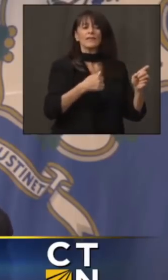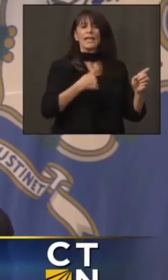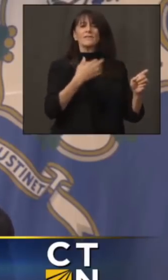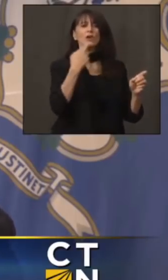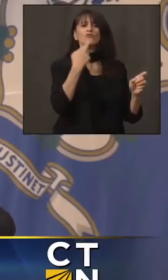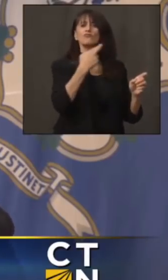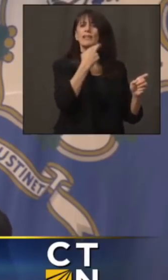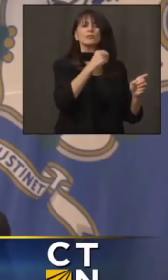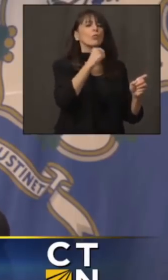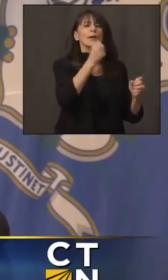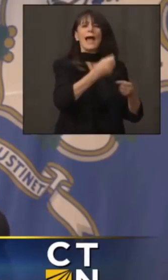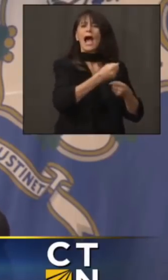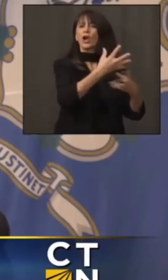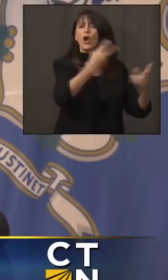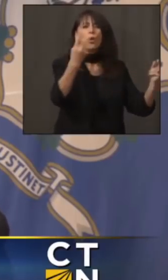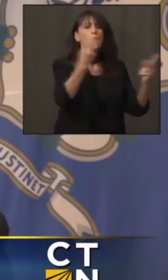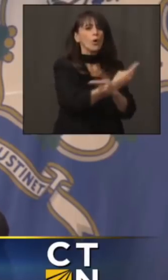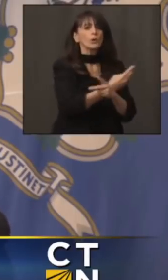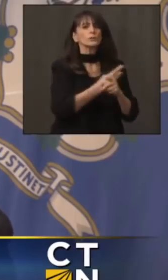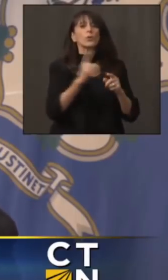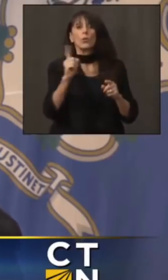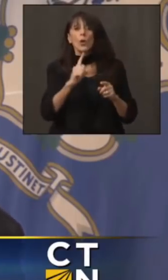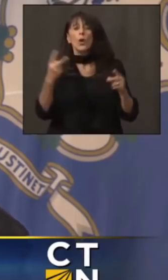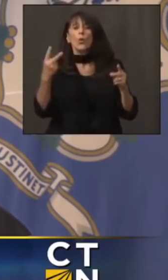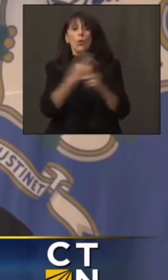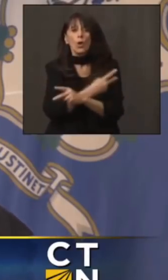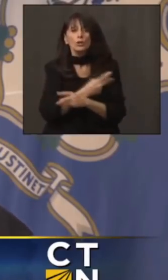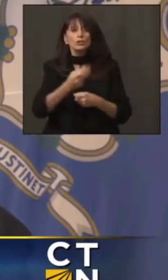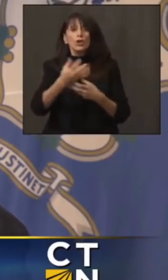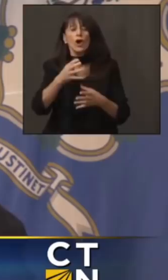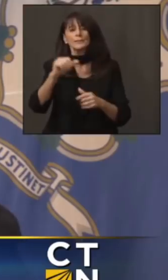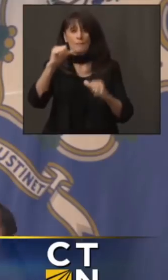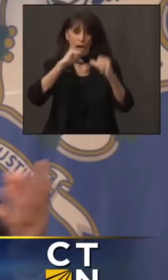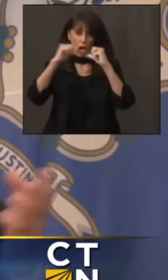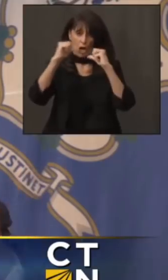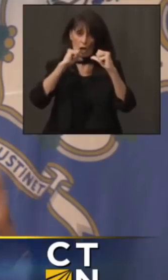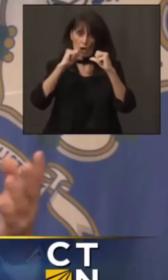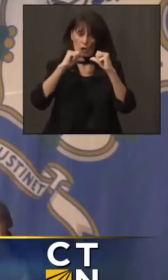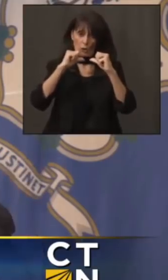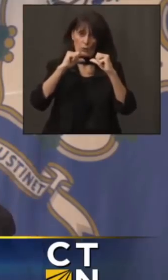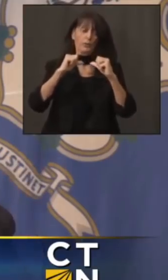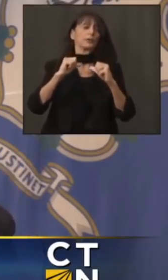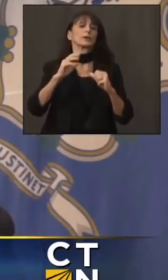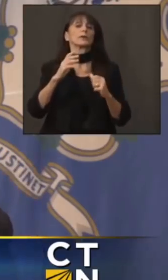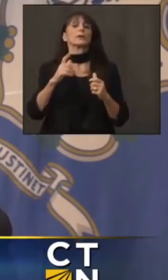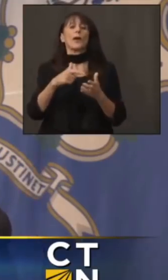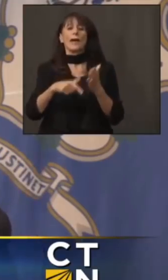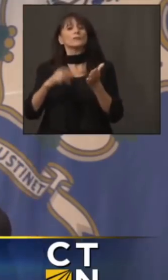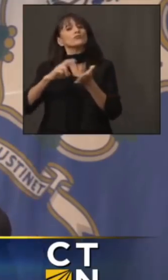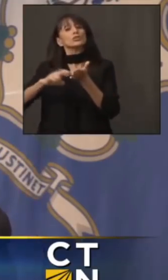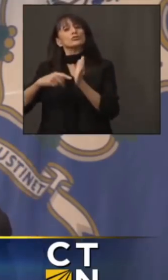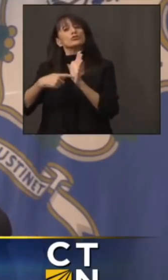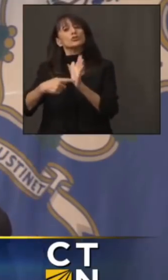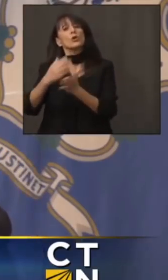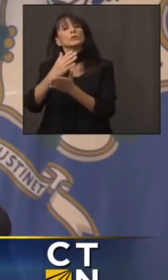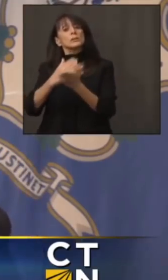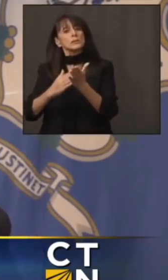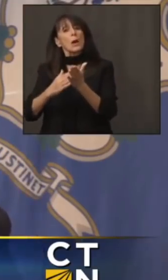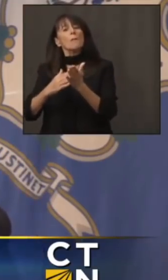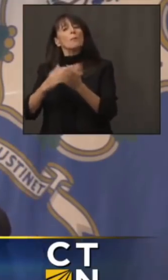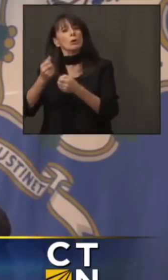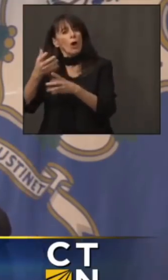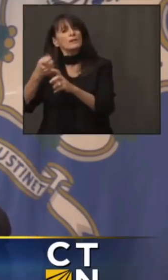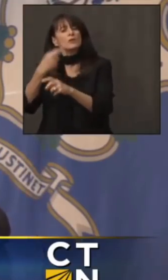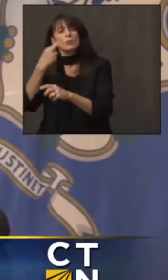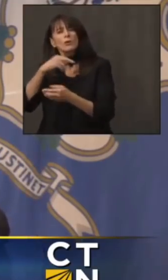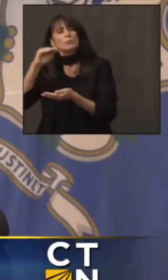were not the accelerant, for example, that bars were. I have read some of the studies that they show some positivity related to the restaurants, but